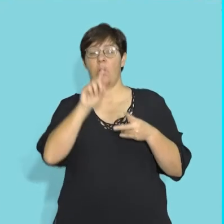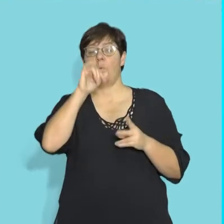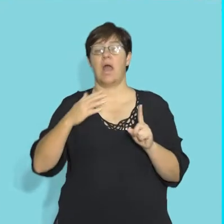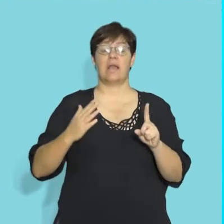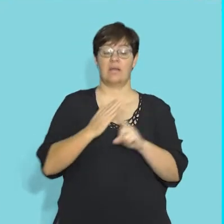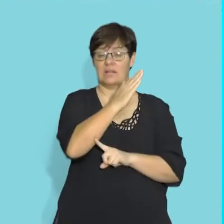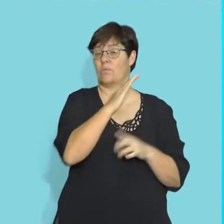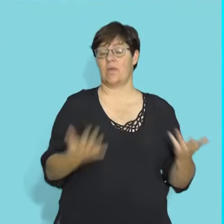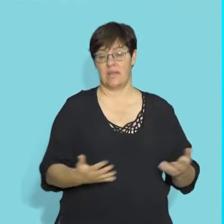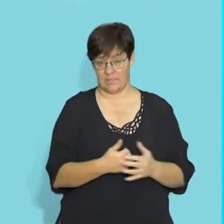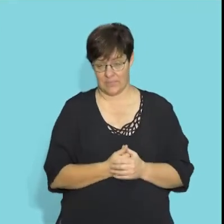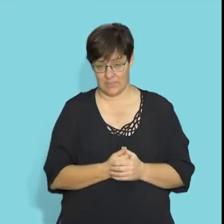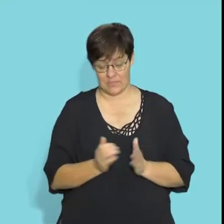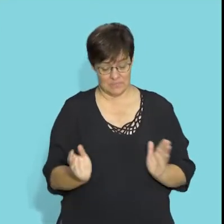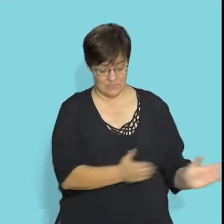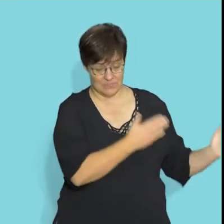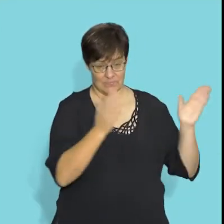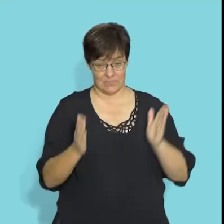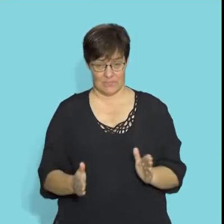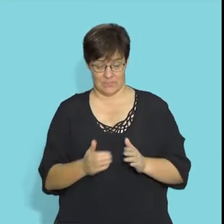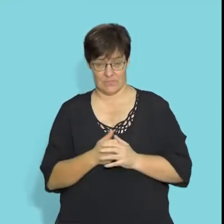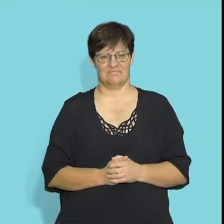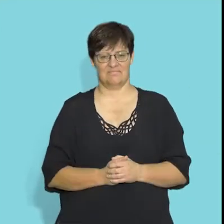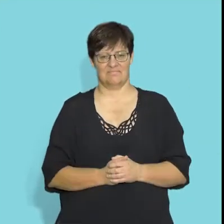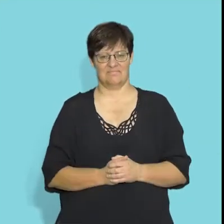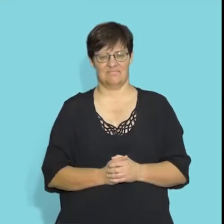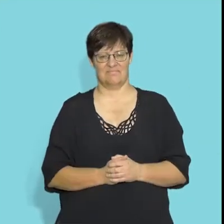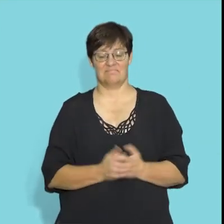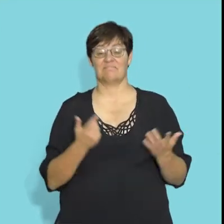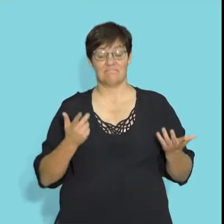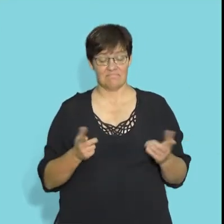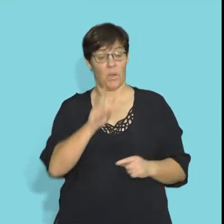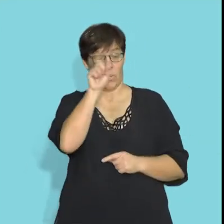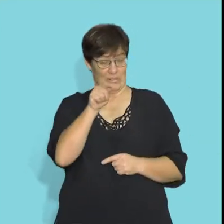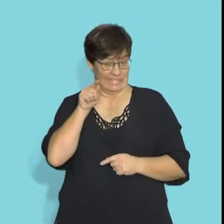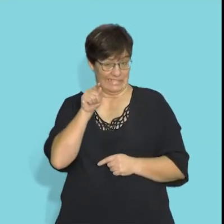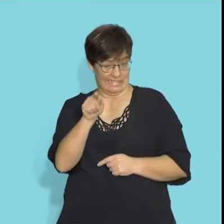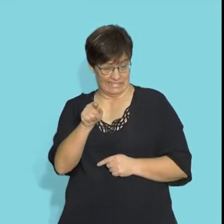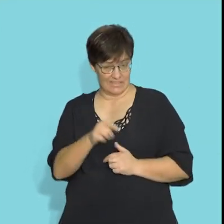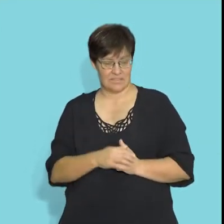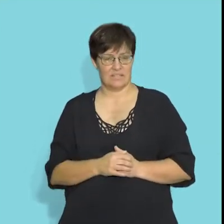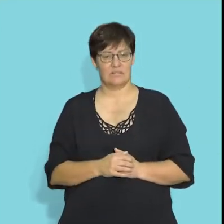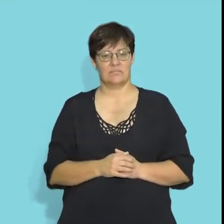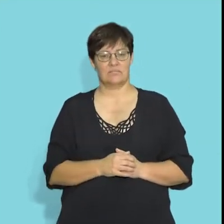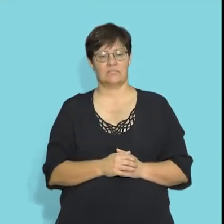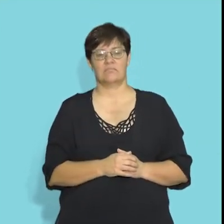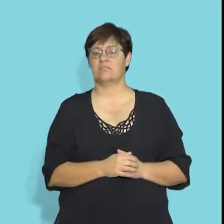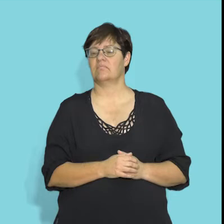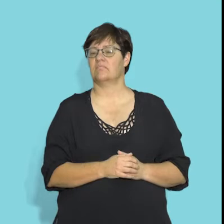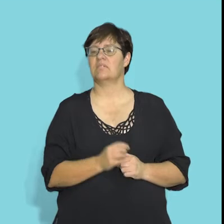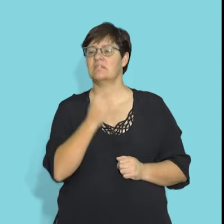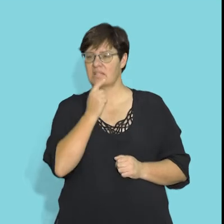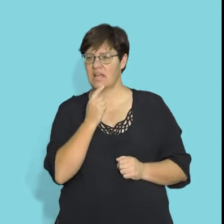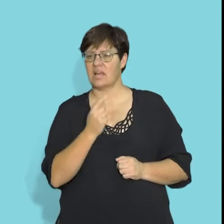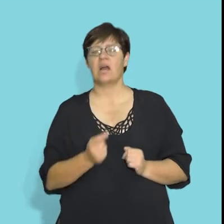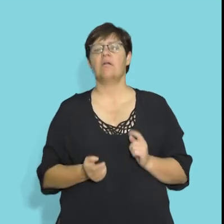the y-cut. So let's move on to the next question. In this question, it says find the